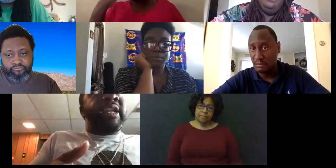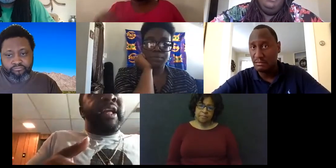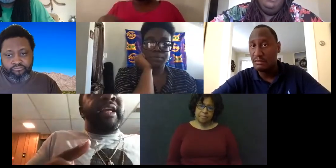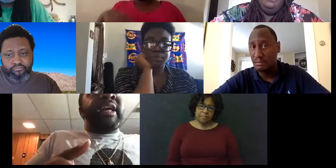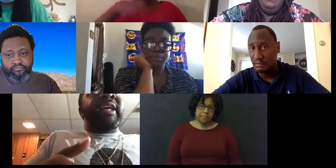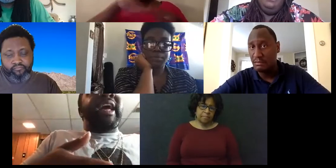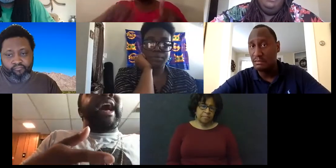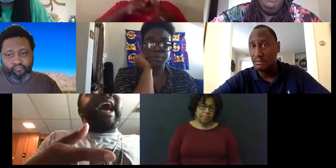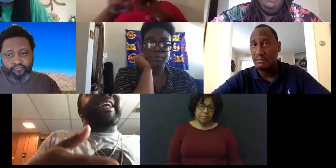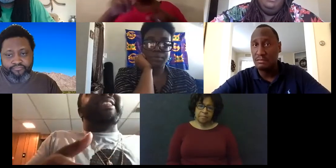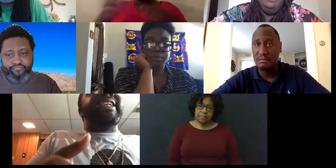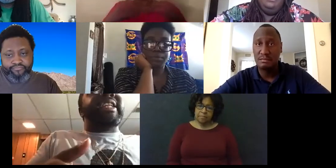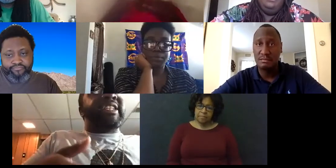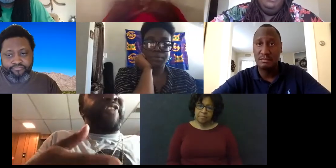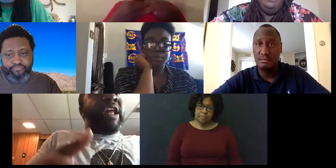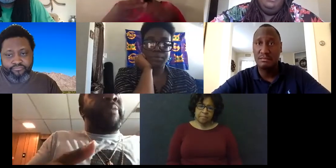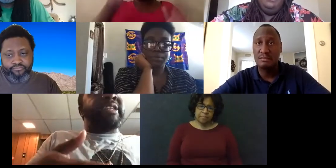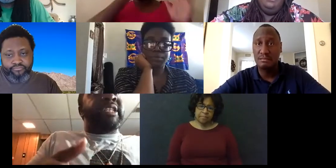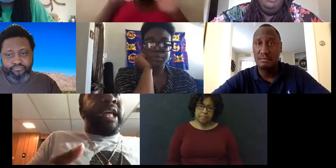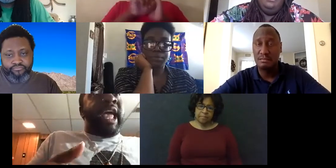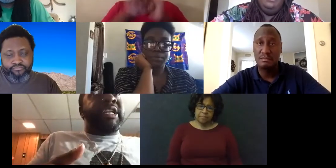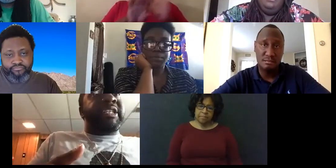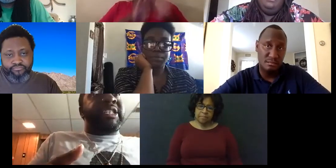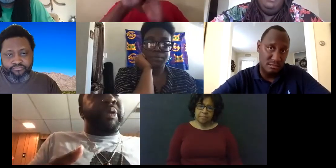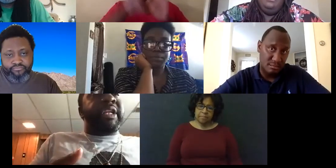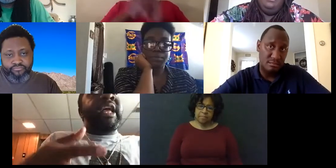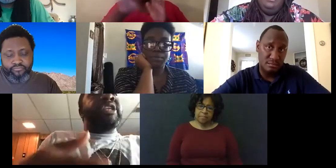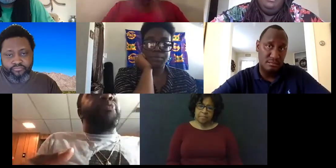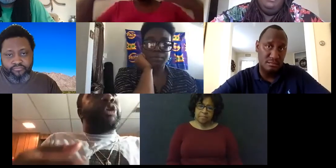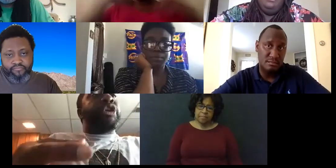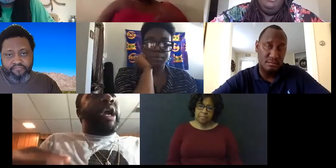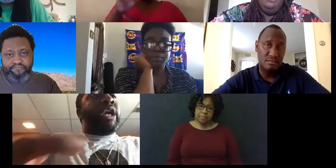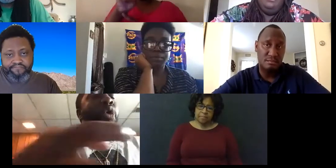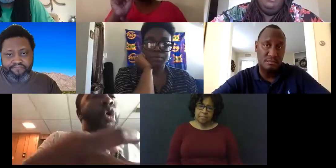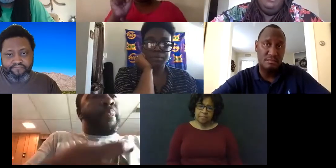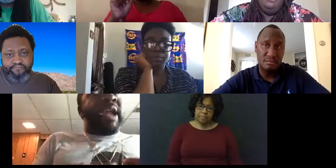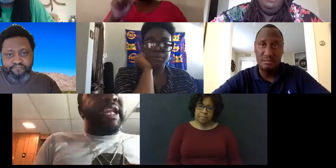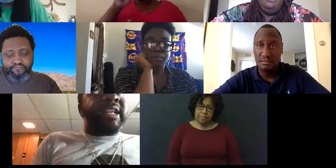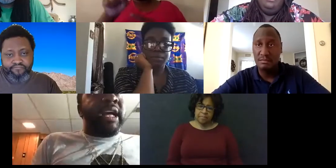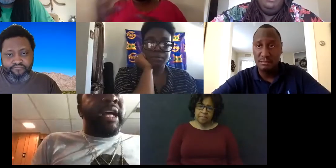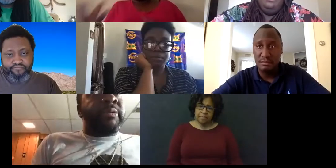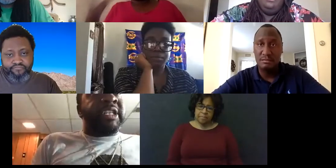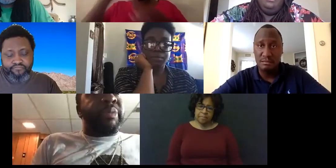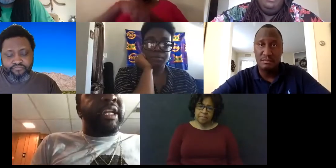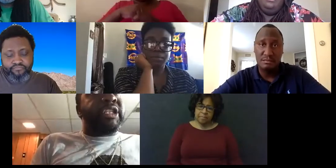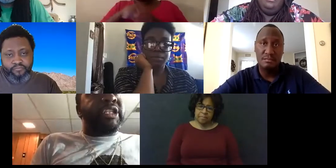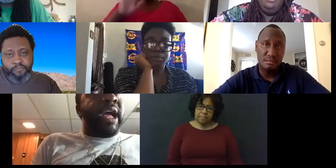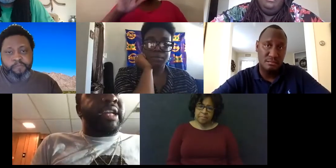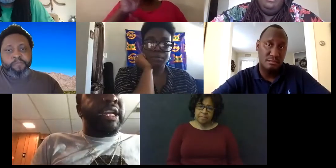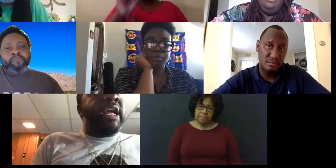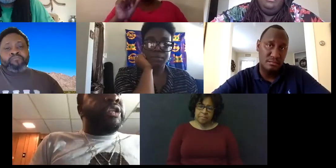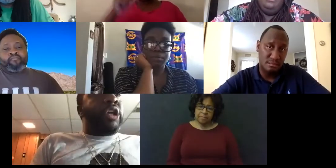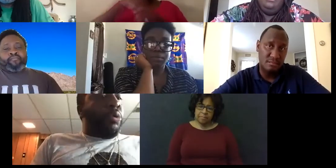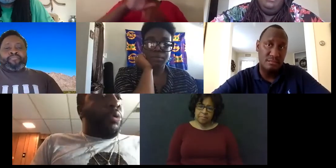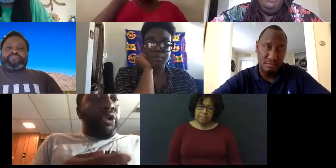understand identity development as a having a disability. So when you're incorporating your disability into your